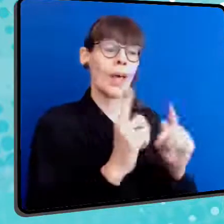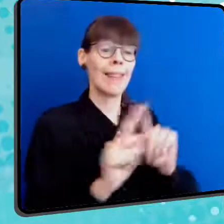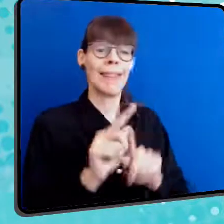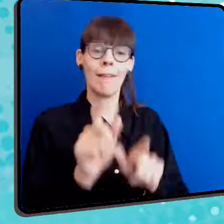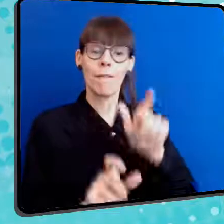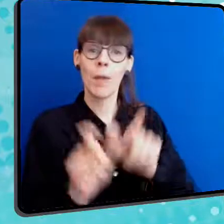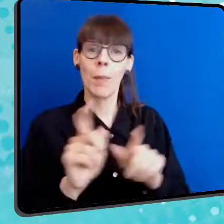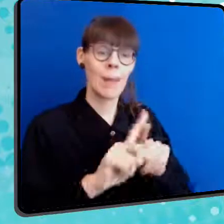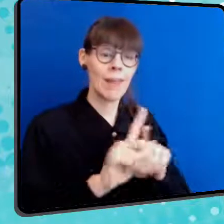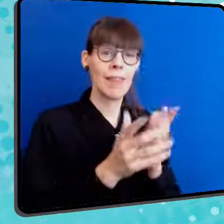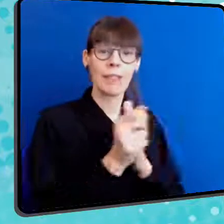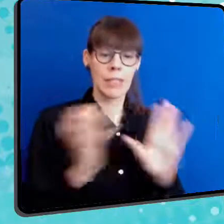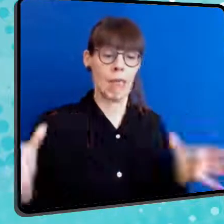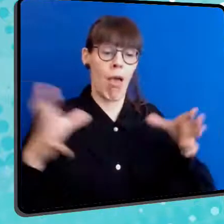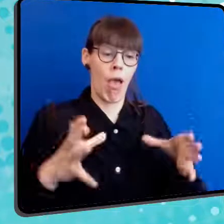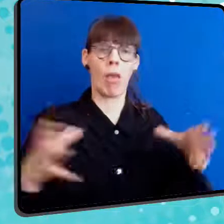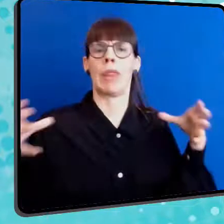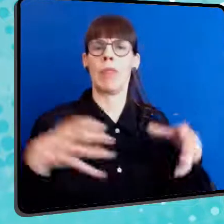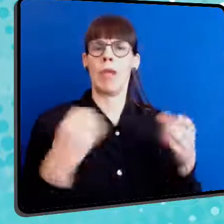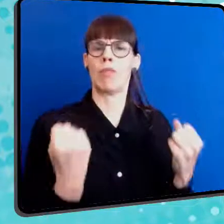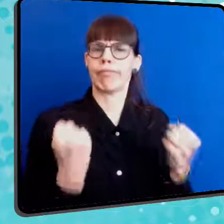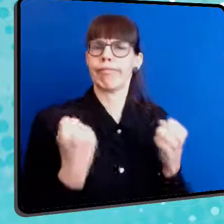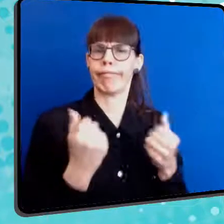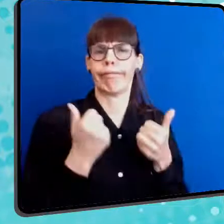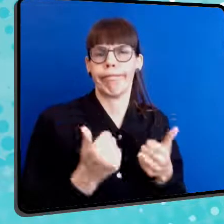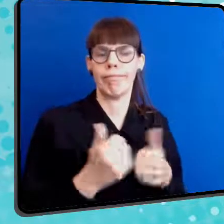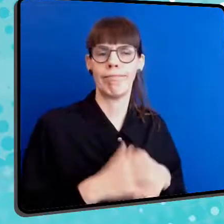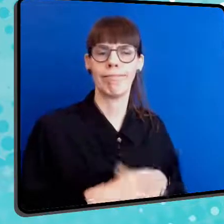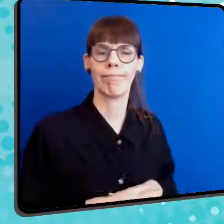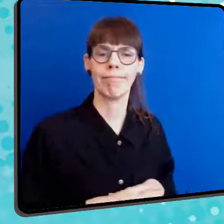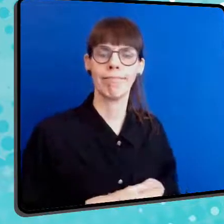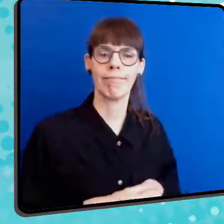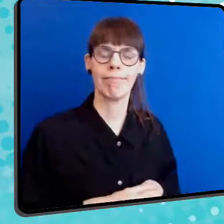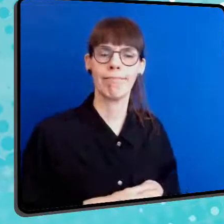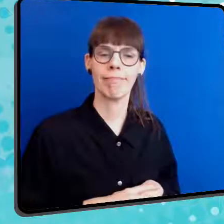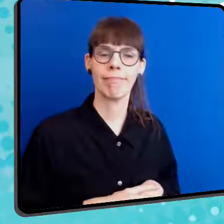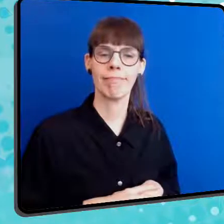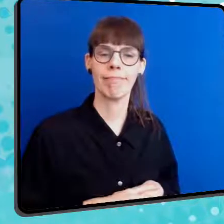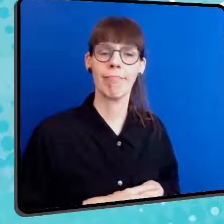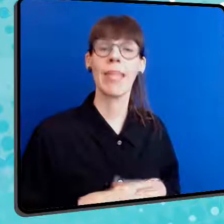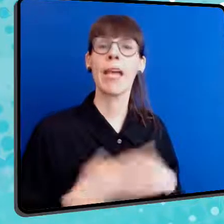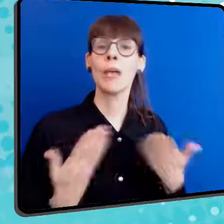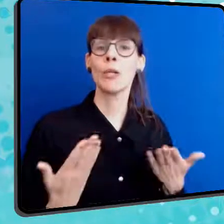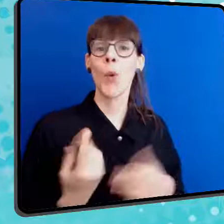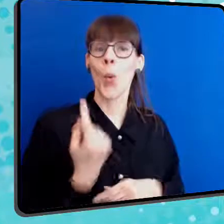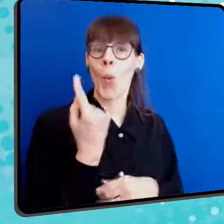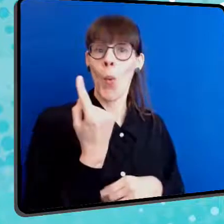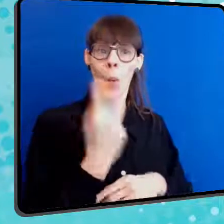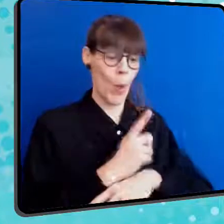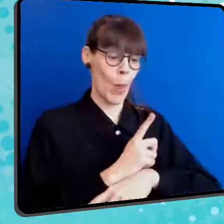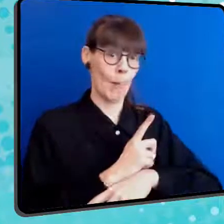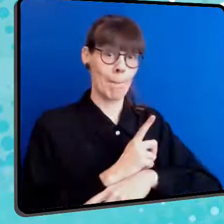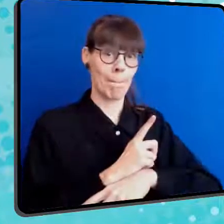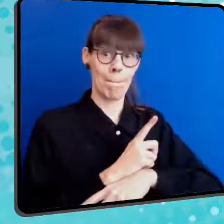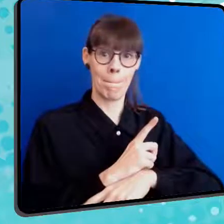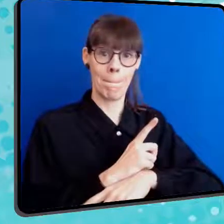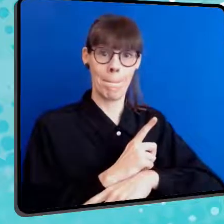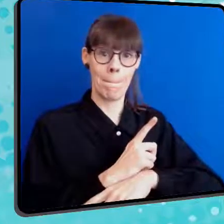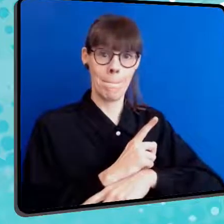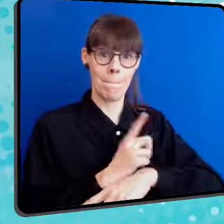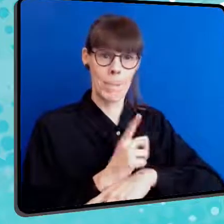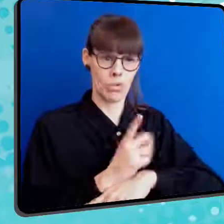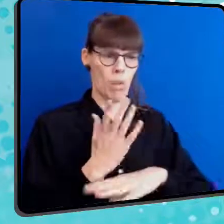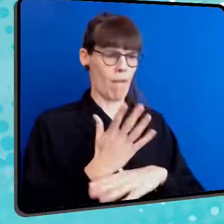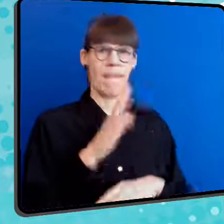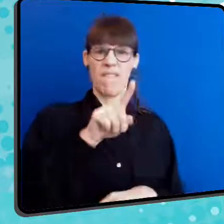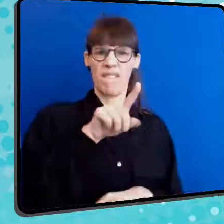Yeah, and we've got just over a minute left. Can you believe 15 minutes has gone already? This is where we have to jump straight into those